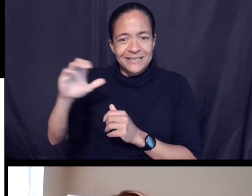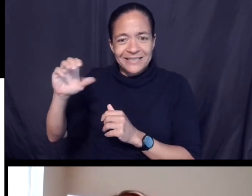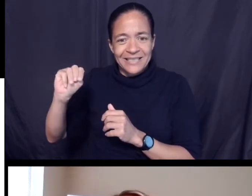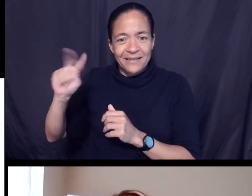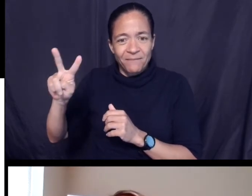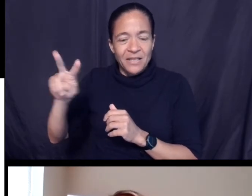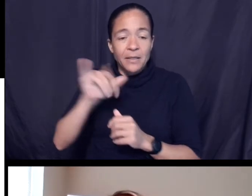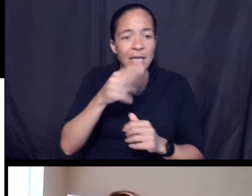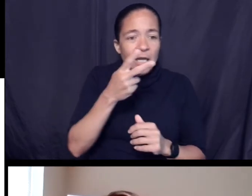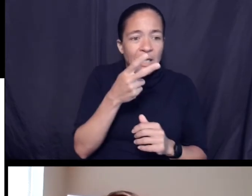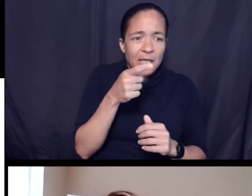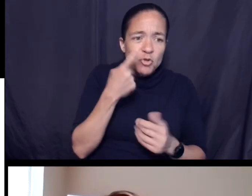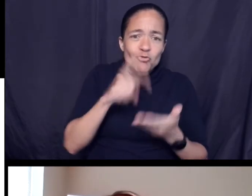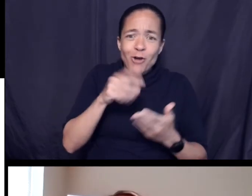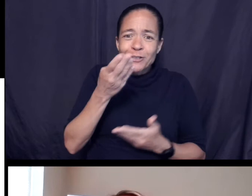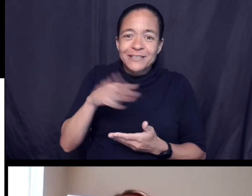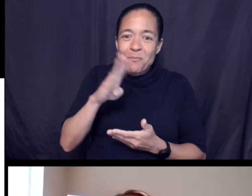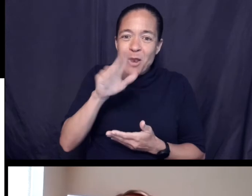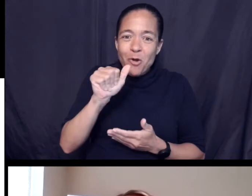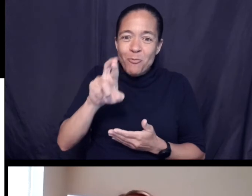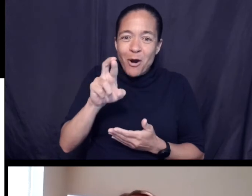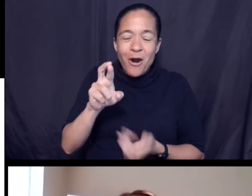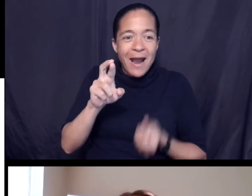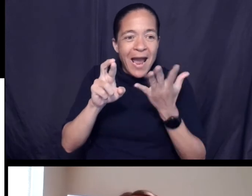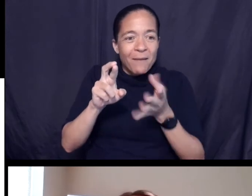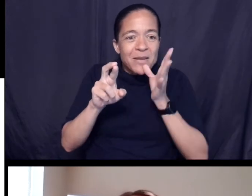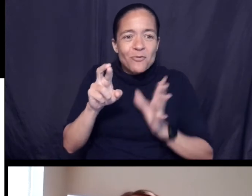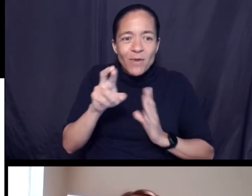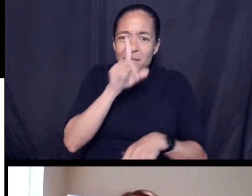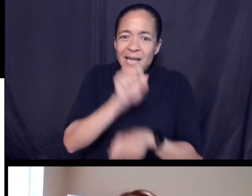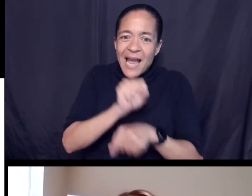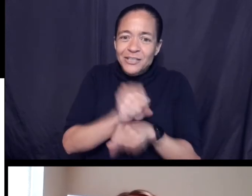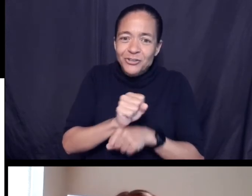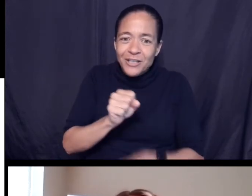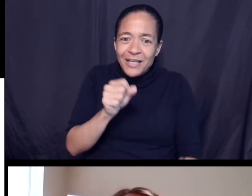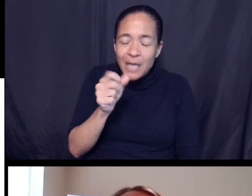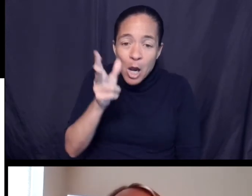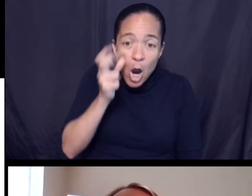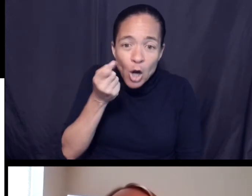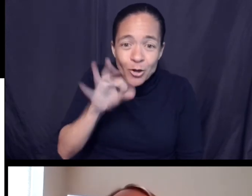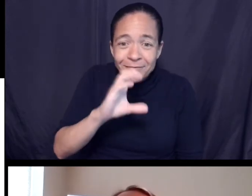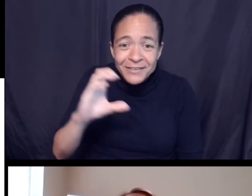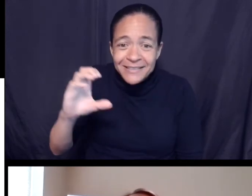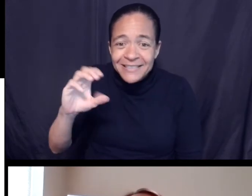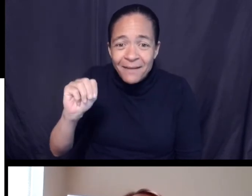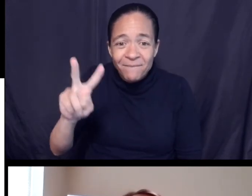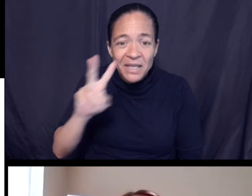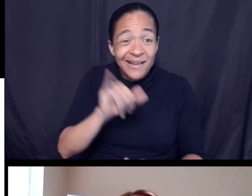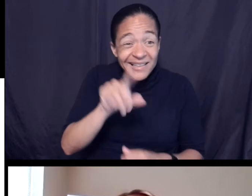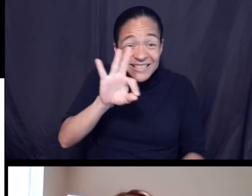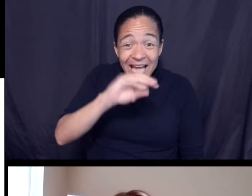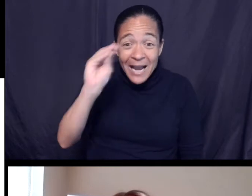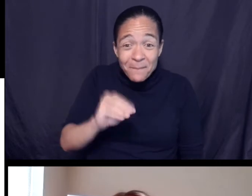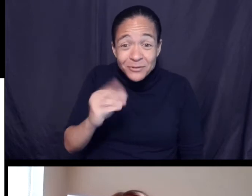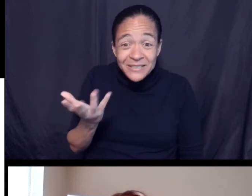then that scary little blue bar over there is the number of women who've heard of it, the percent of women, and it's about 9%. So this is what we call